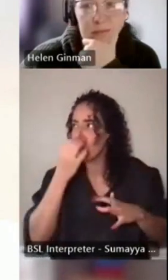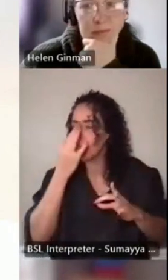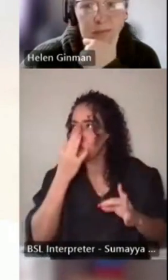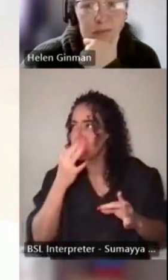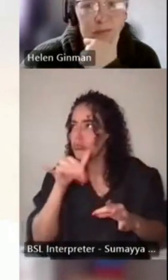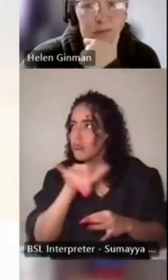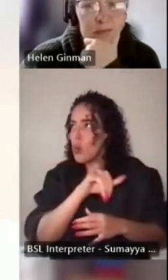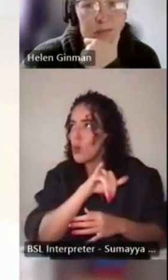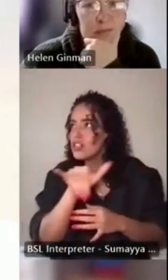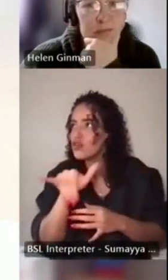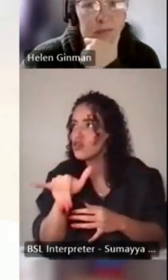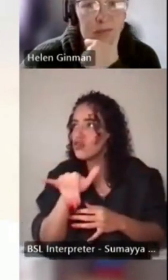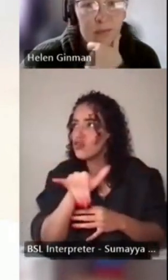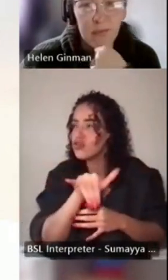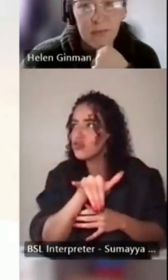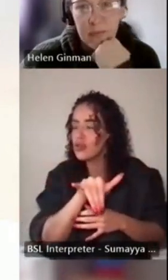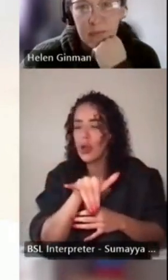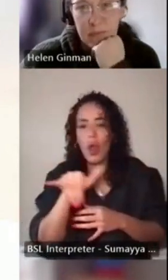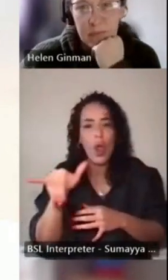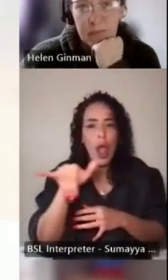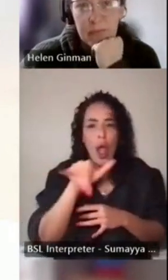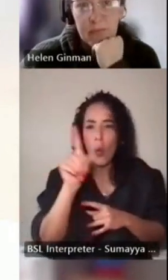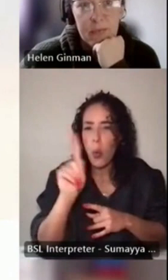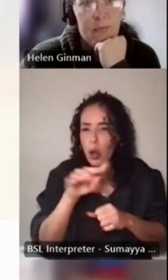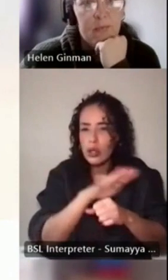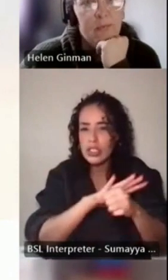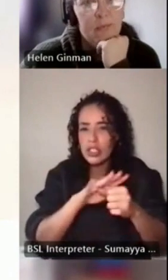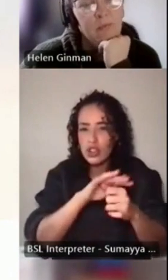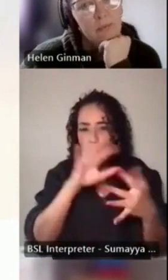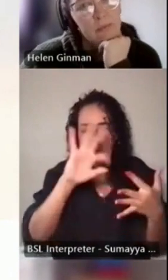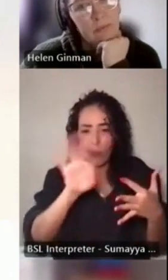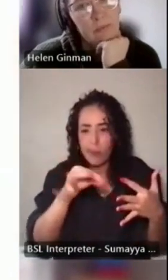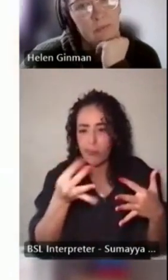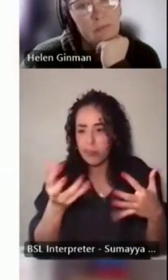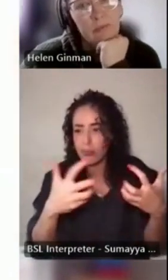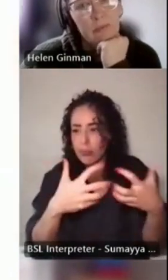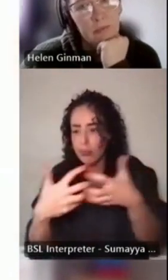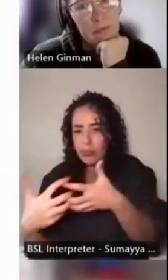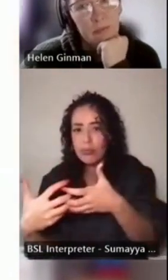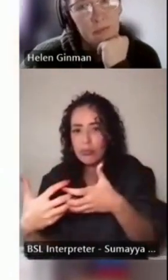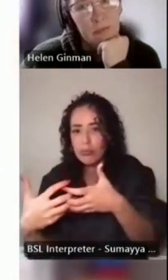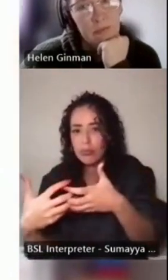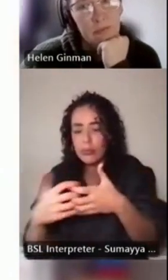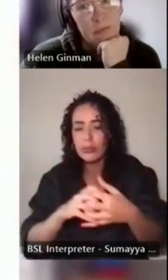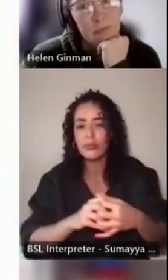maybe what situations do I tend to use them in.